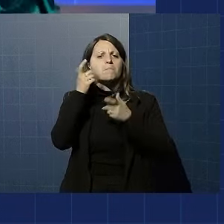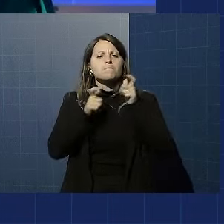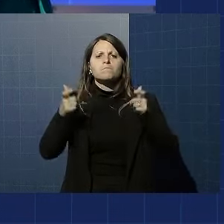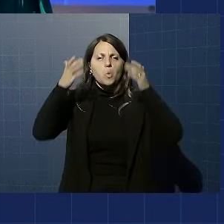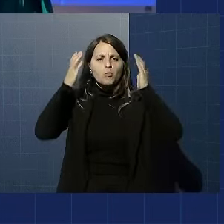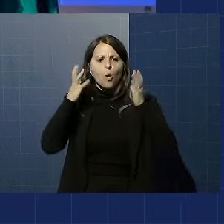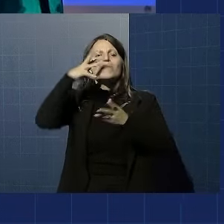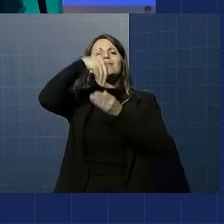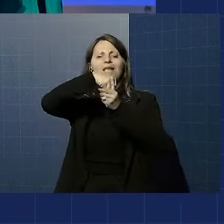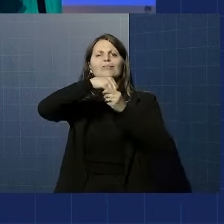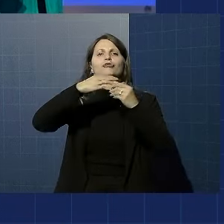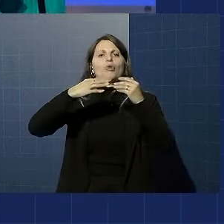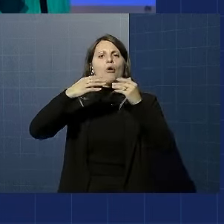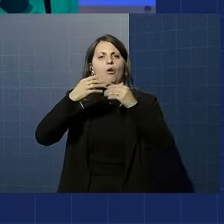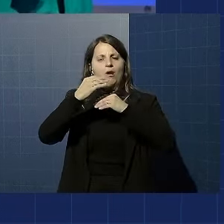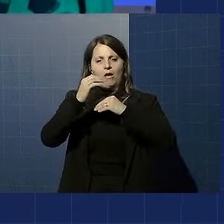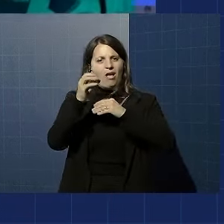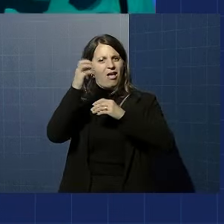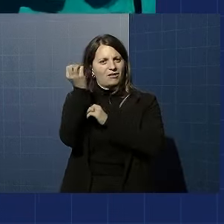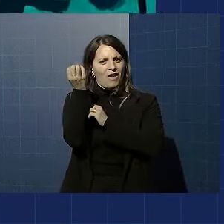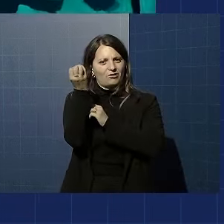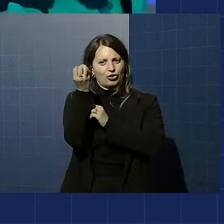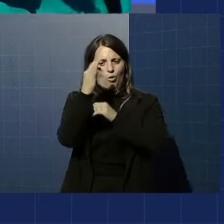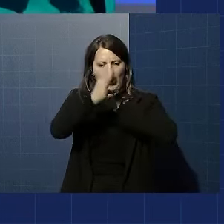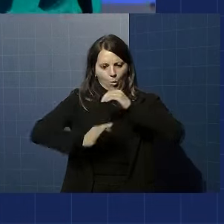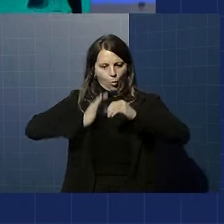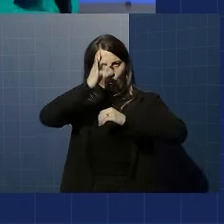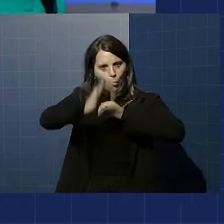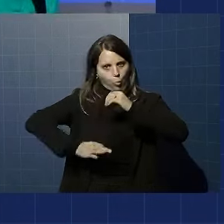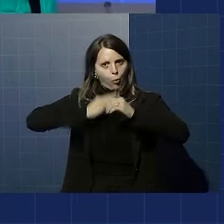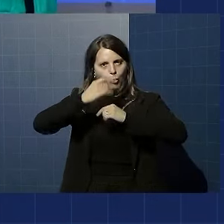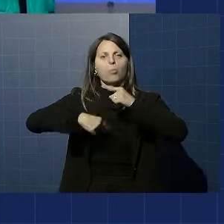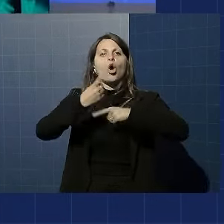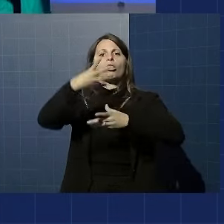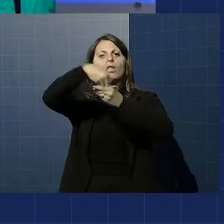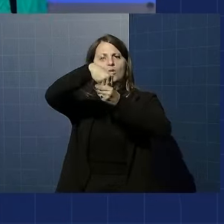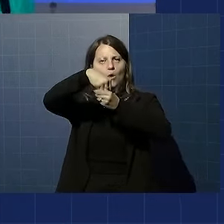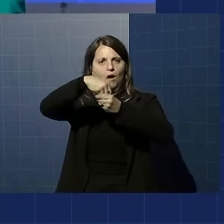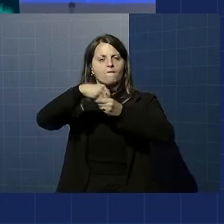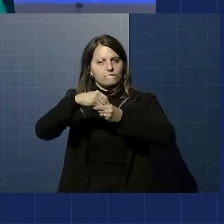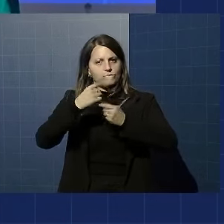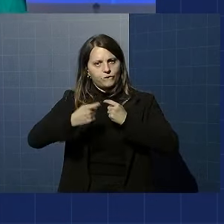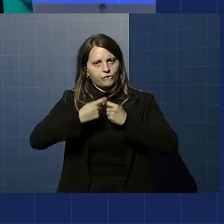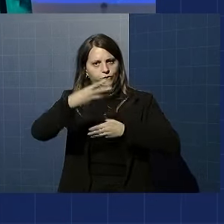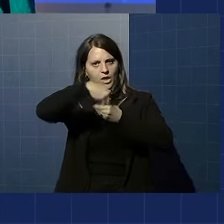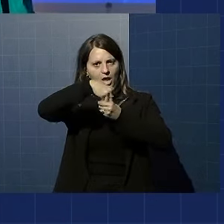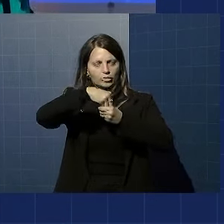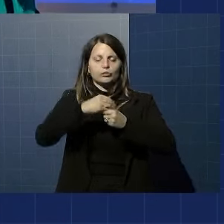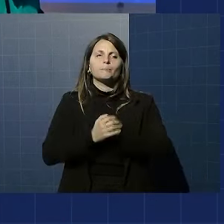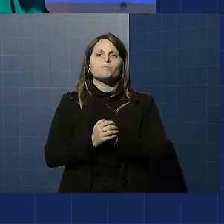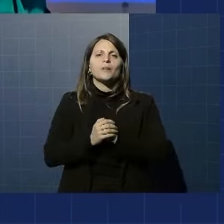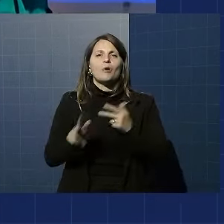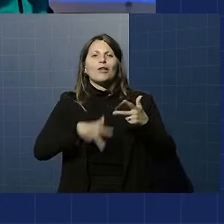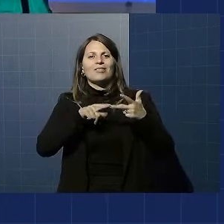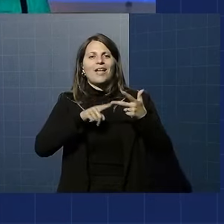of course being in space there. The third element is the Moon. We've been to the Moon as humankind, we